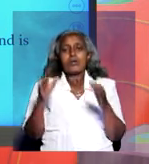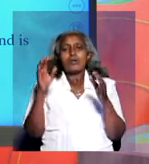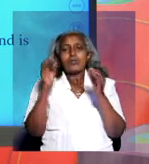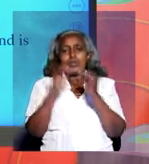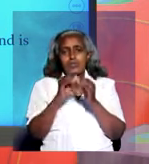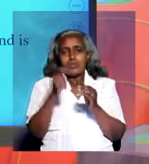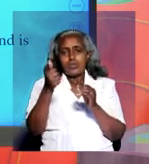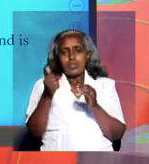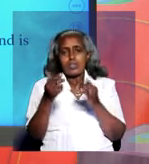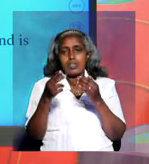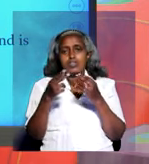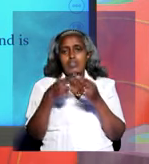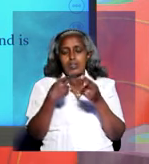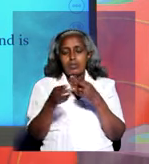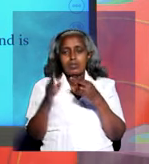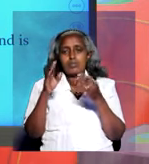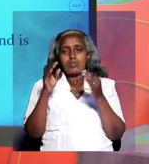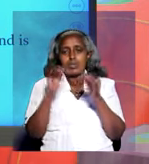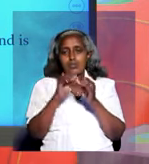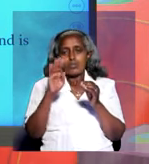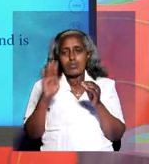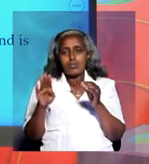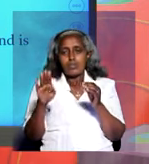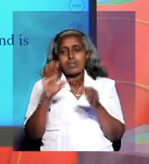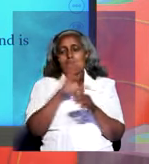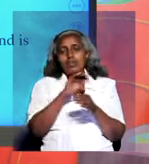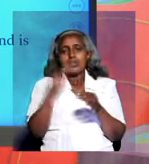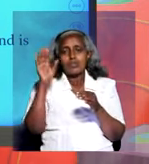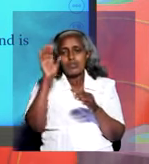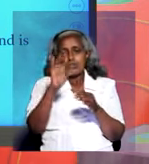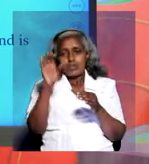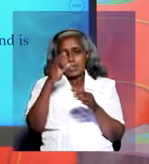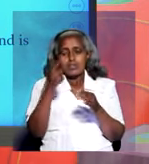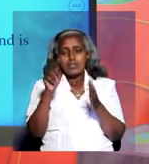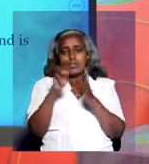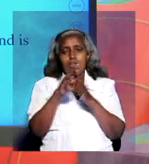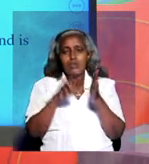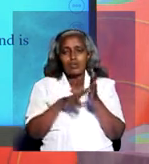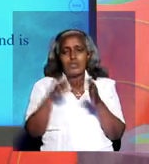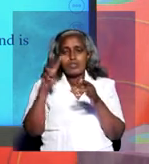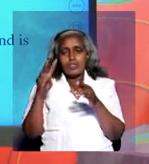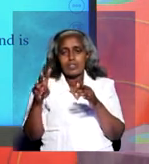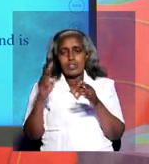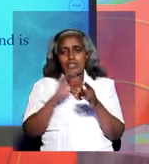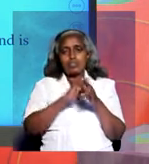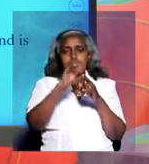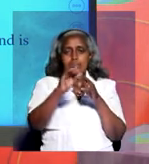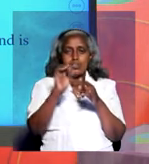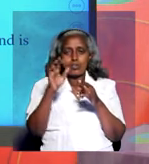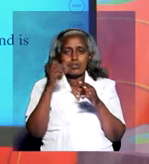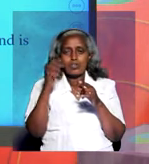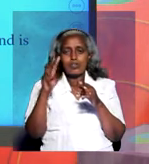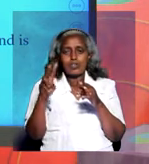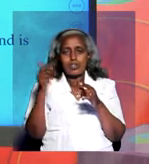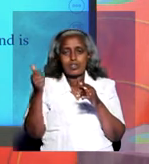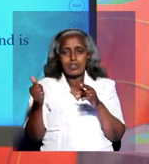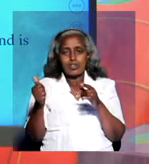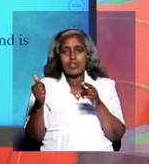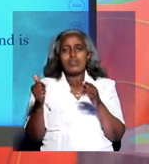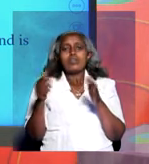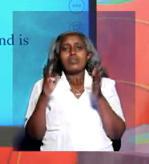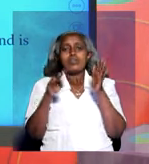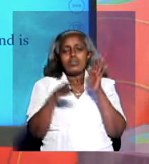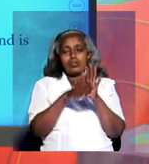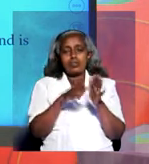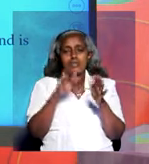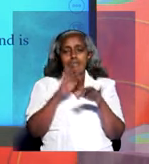of A times magnitude of B. And to find the unit vector in the direction of vector A, it's denoted by